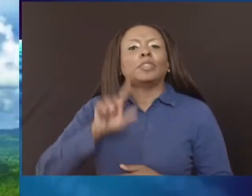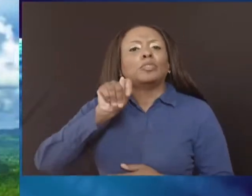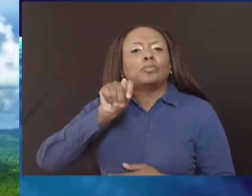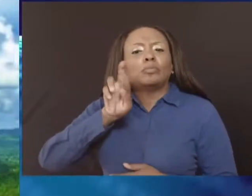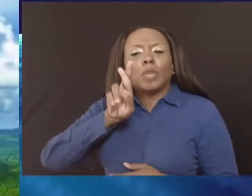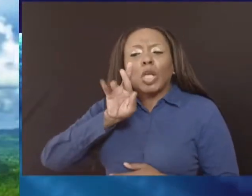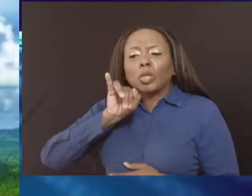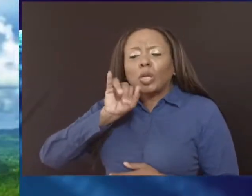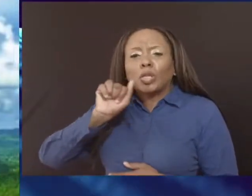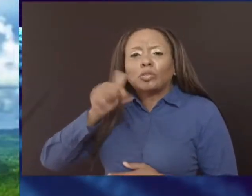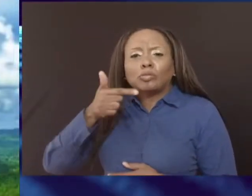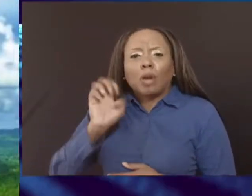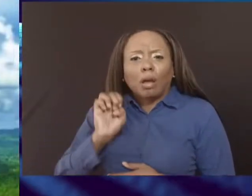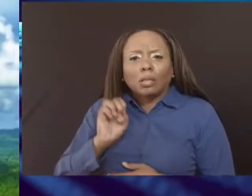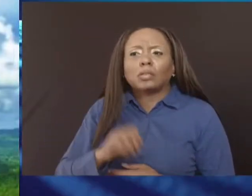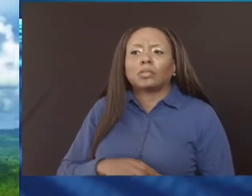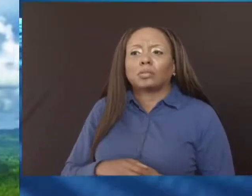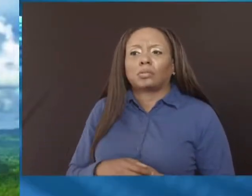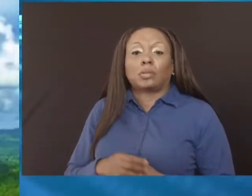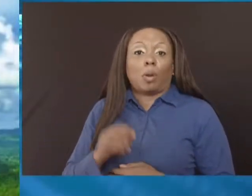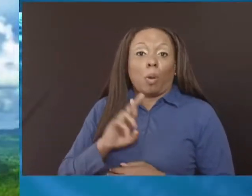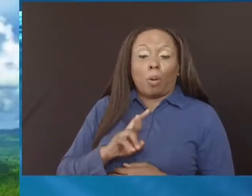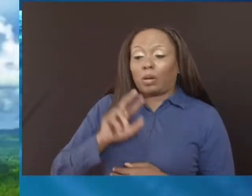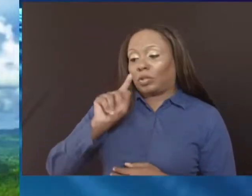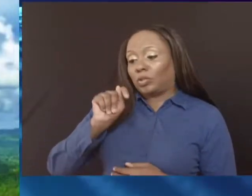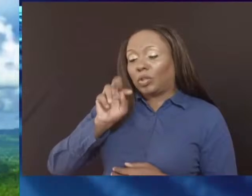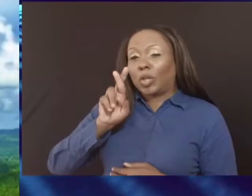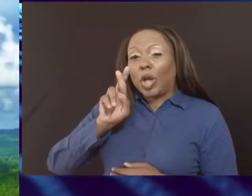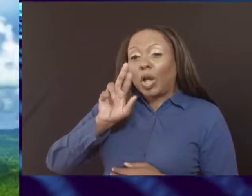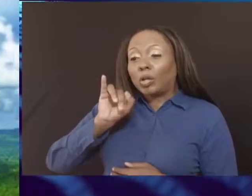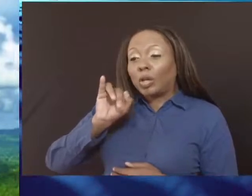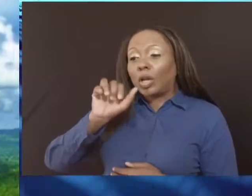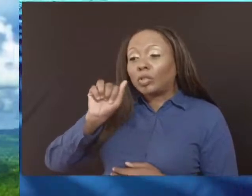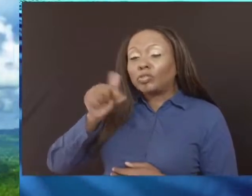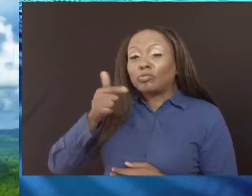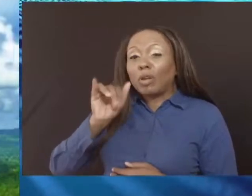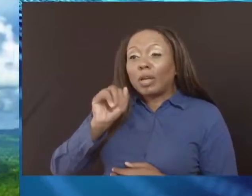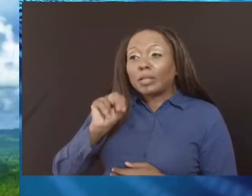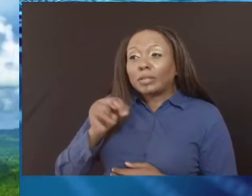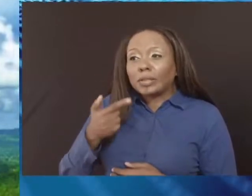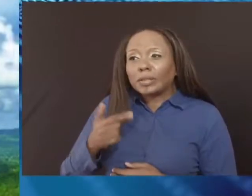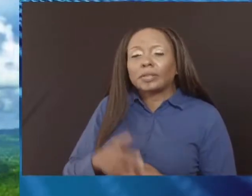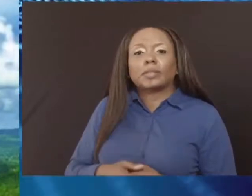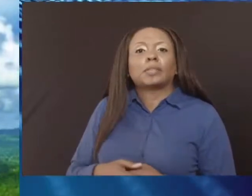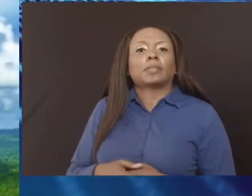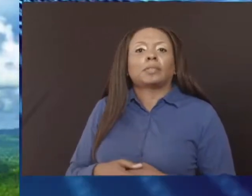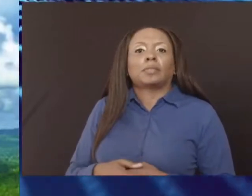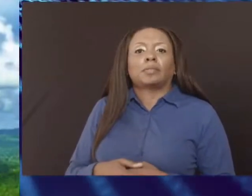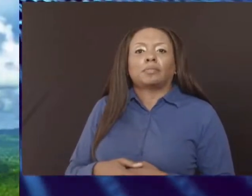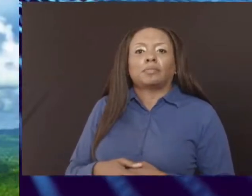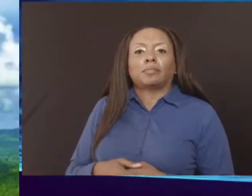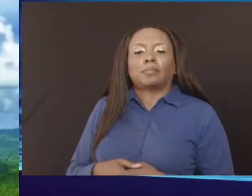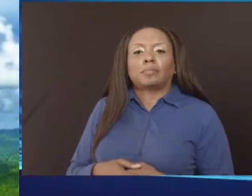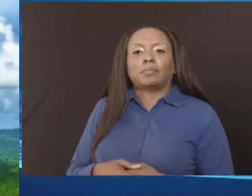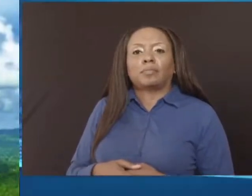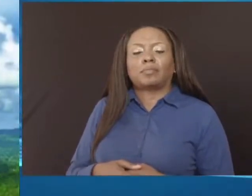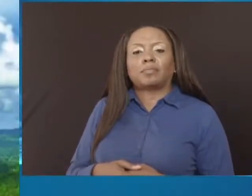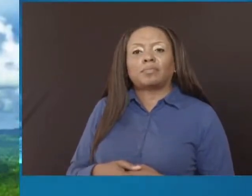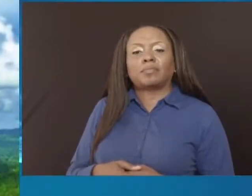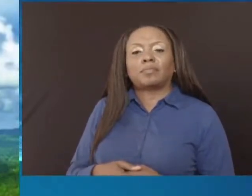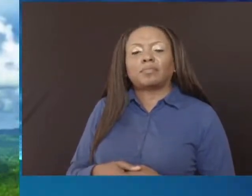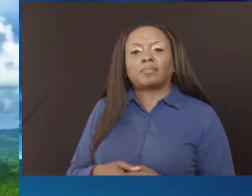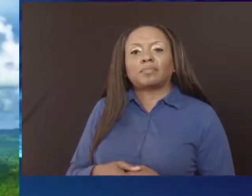the term that we use in medicine to be able to categorize a person in terms